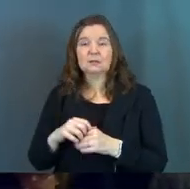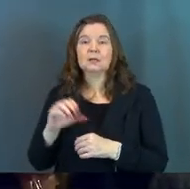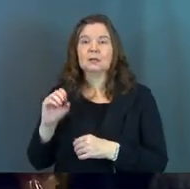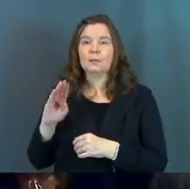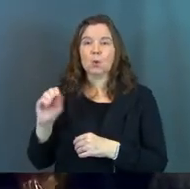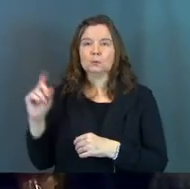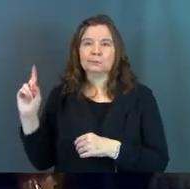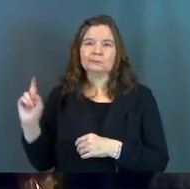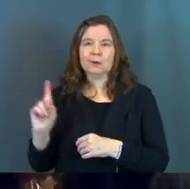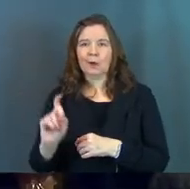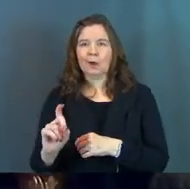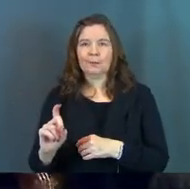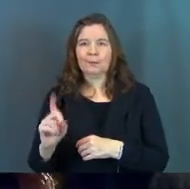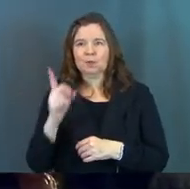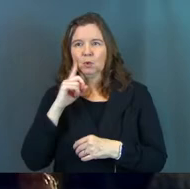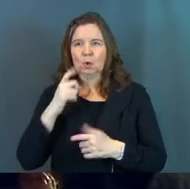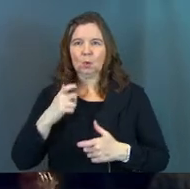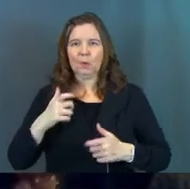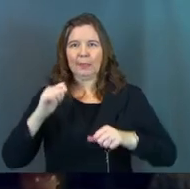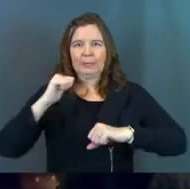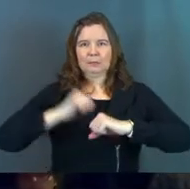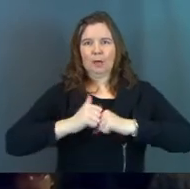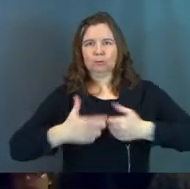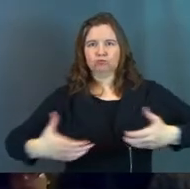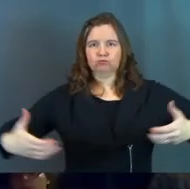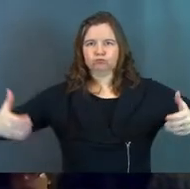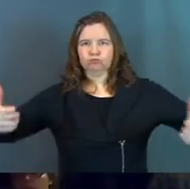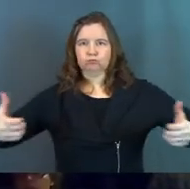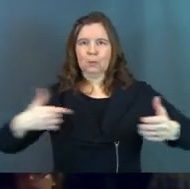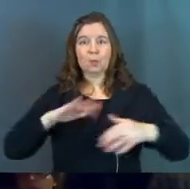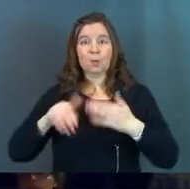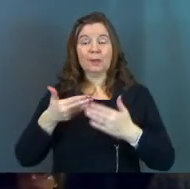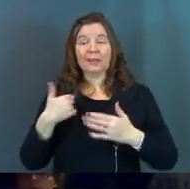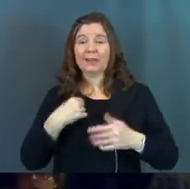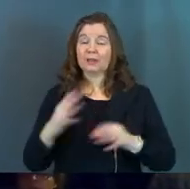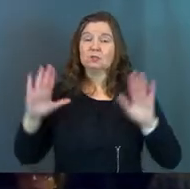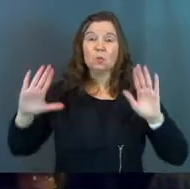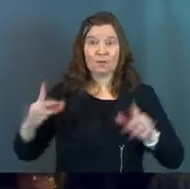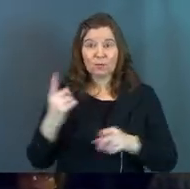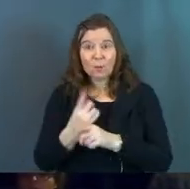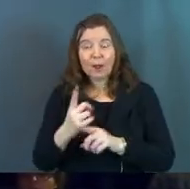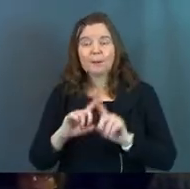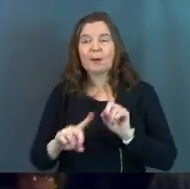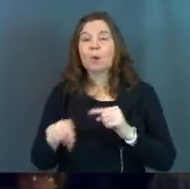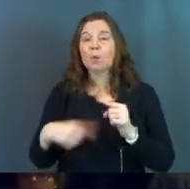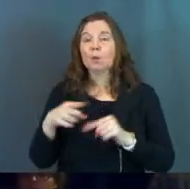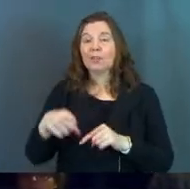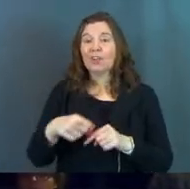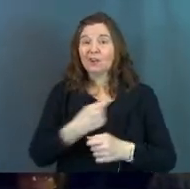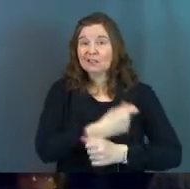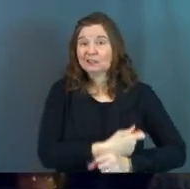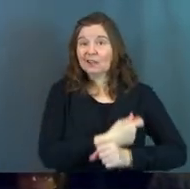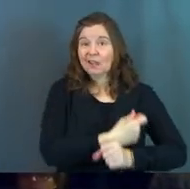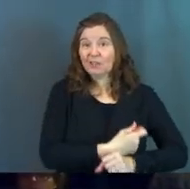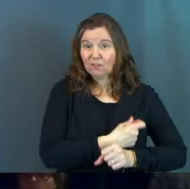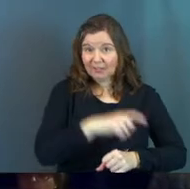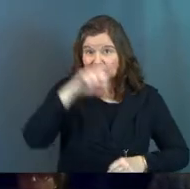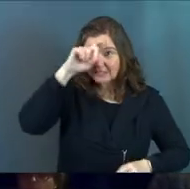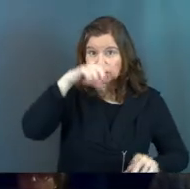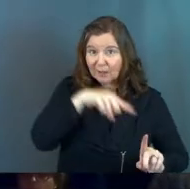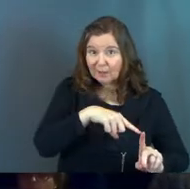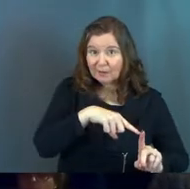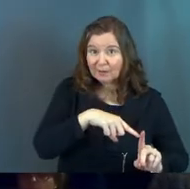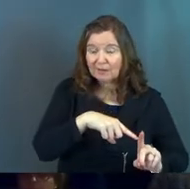and Charlton Heston with the big tablets and that whole thing. And it's wonderful, right? But when they're in slavery in